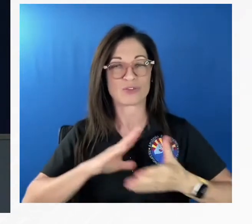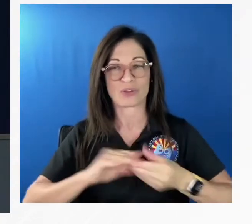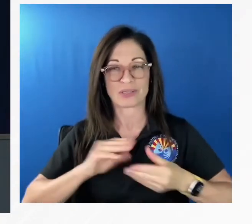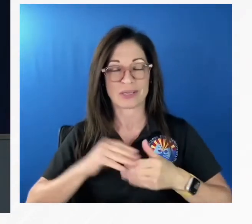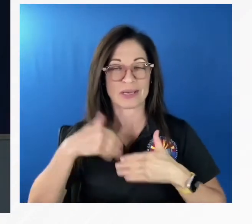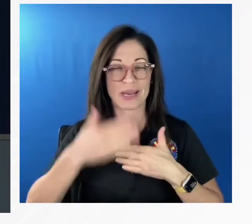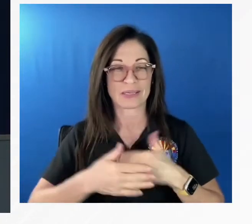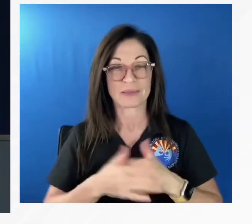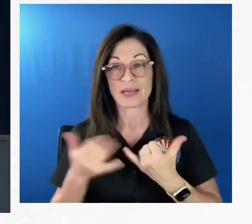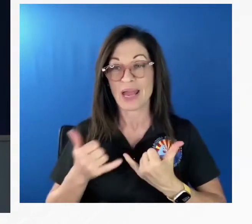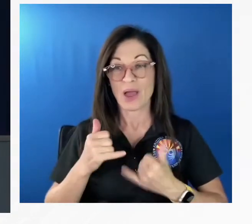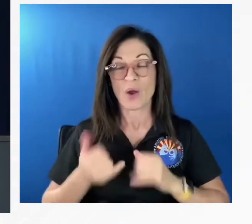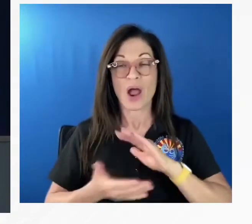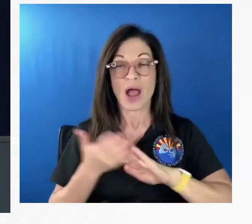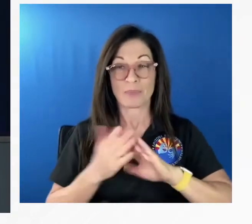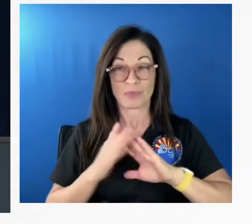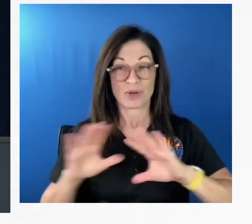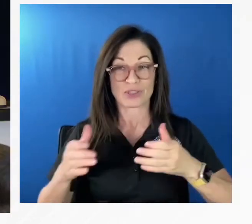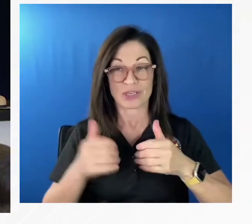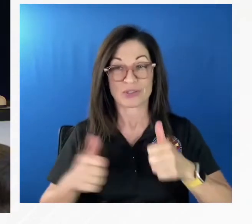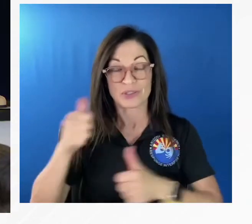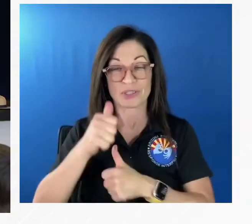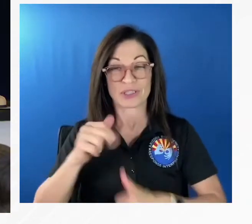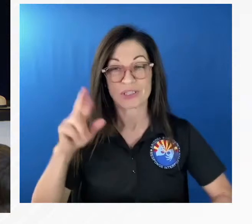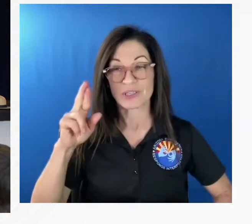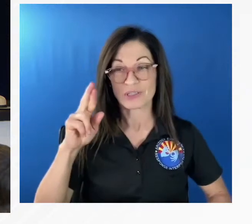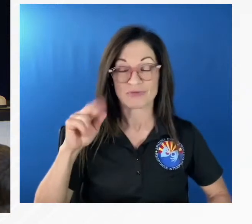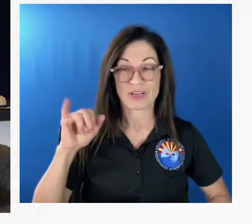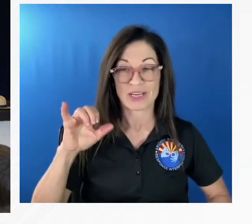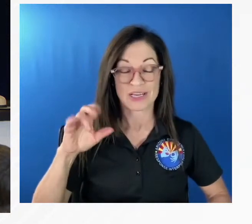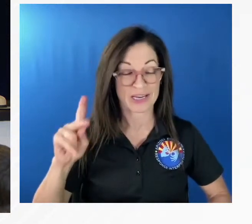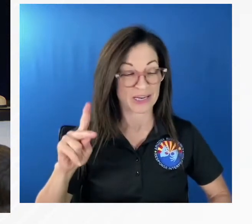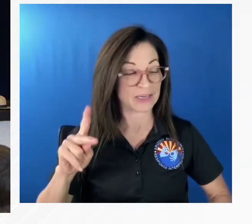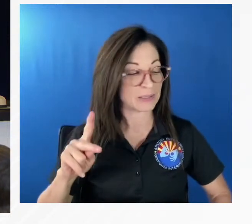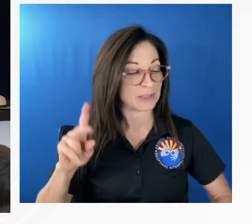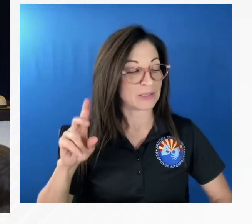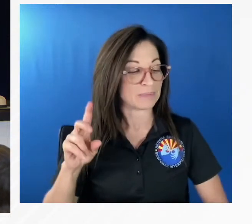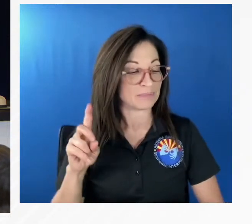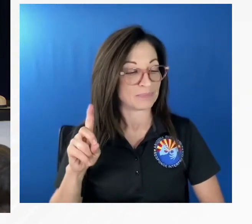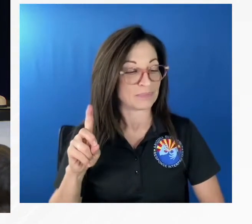bring up our Operations Section Chief, Rick Dackhouse, for an operational brief.